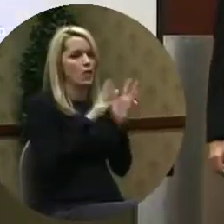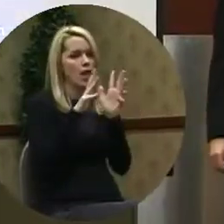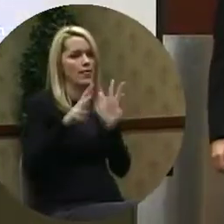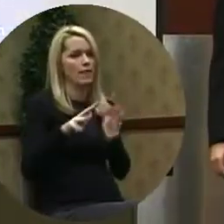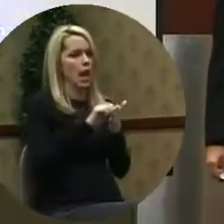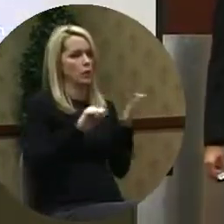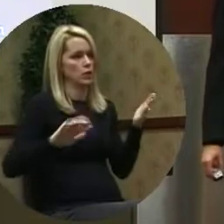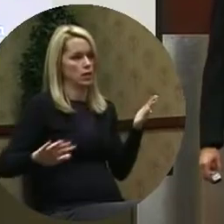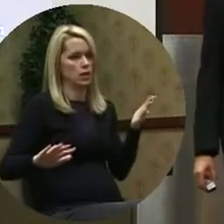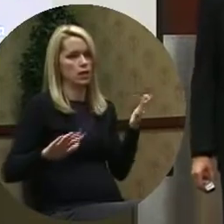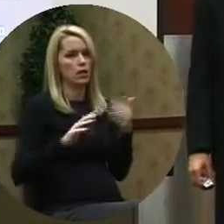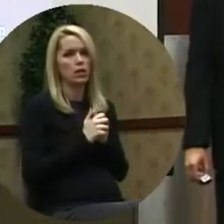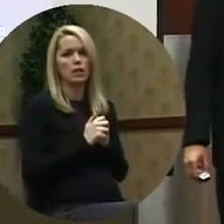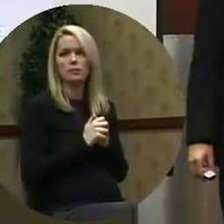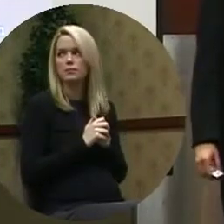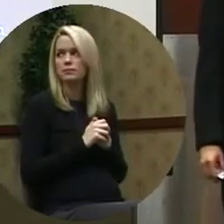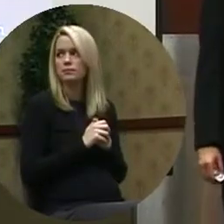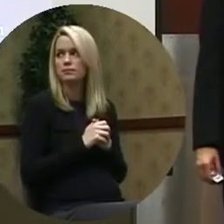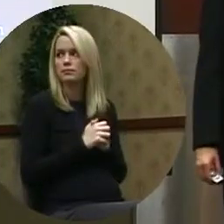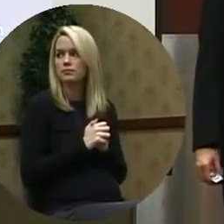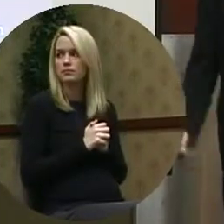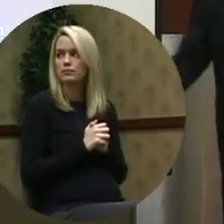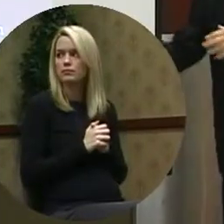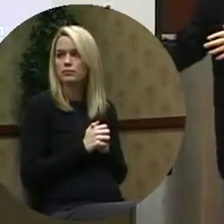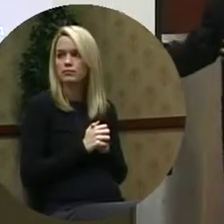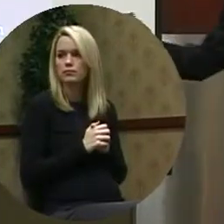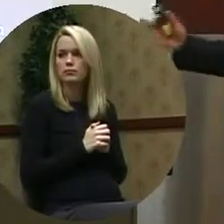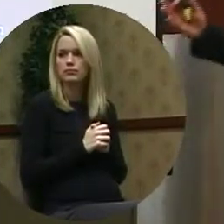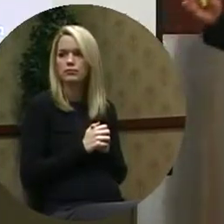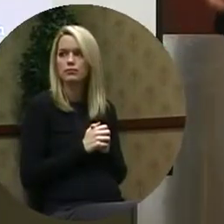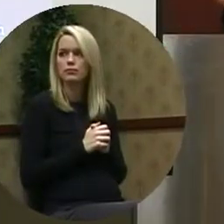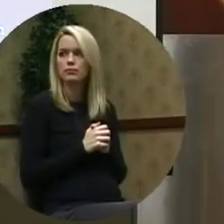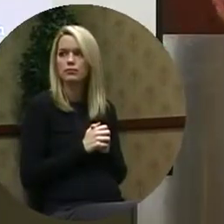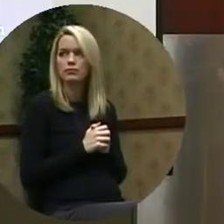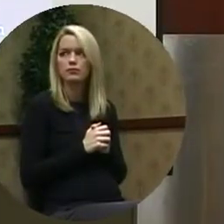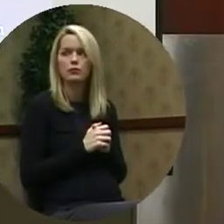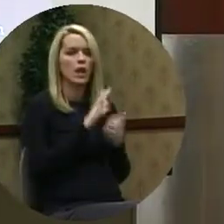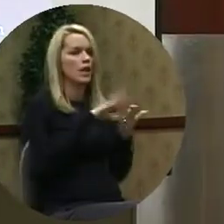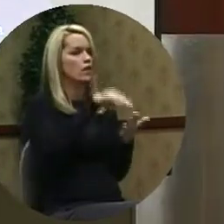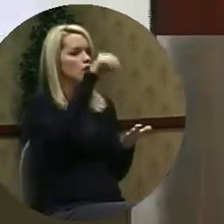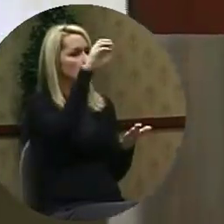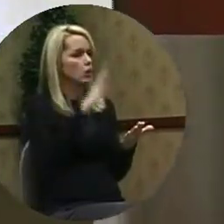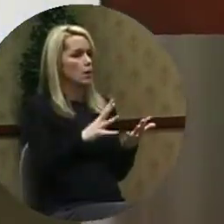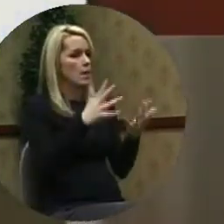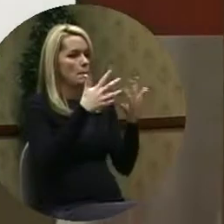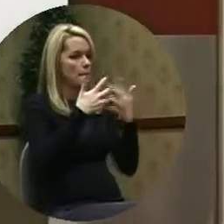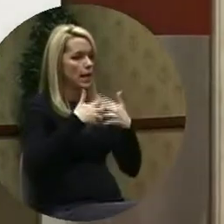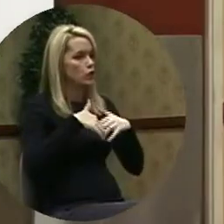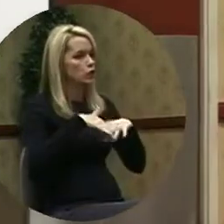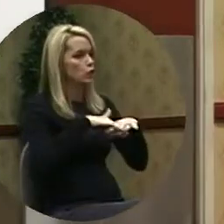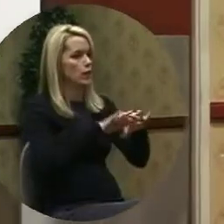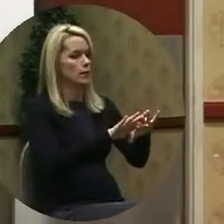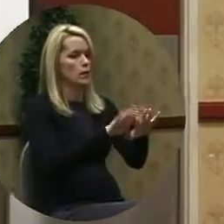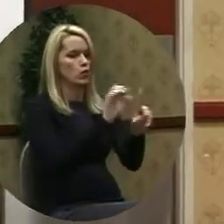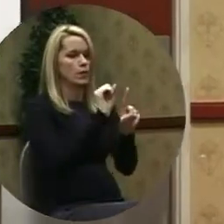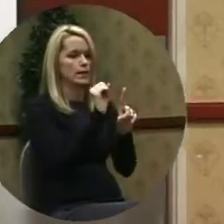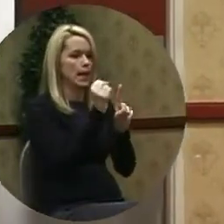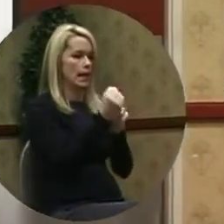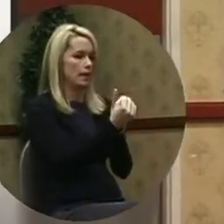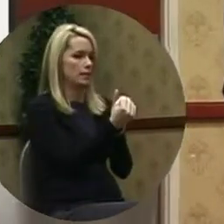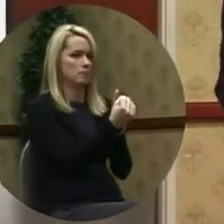Now, for example, the other side of that is, if she has been mainstreamed into a setting where she